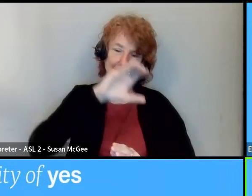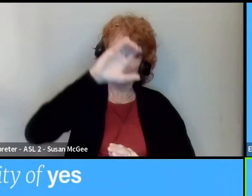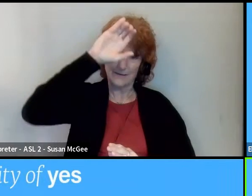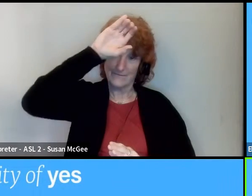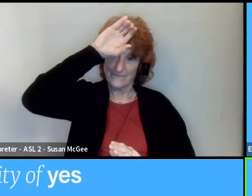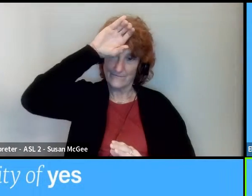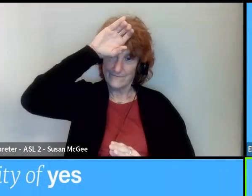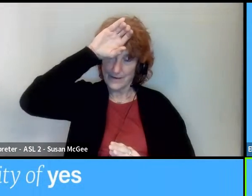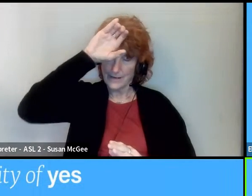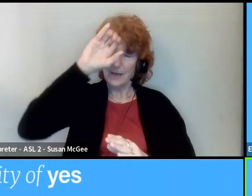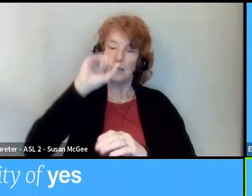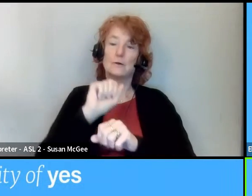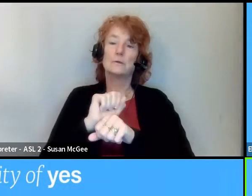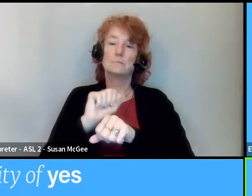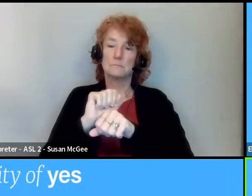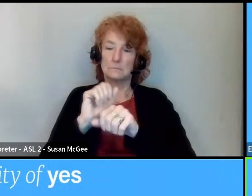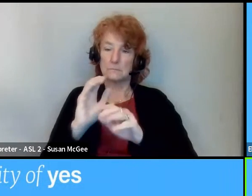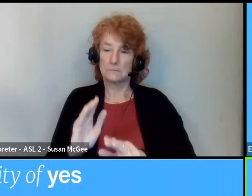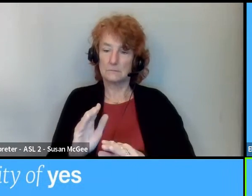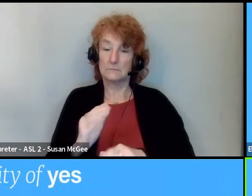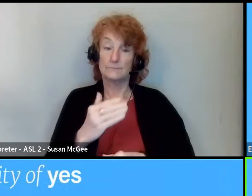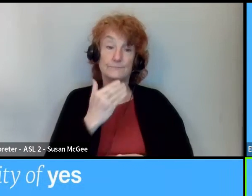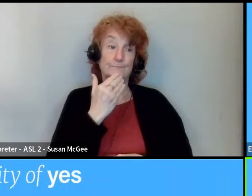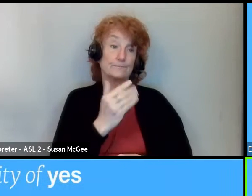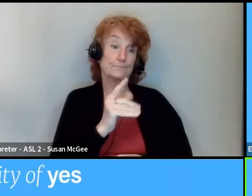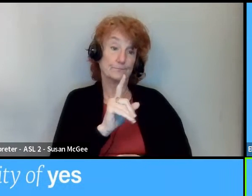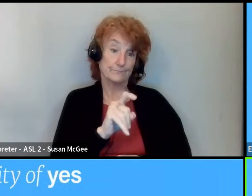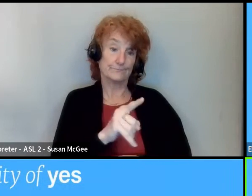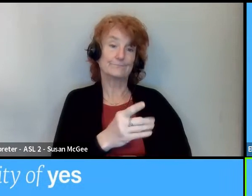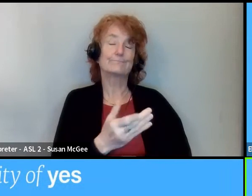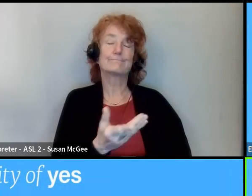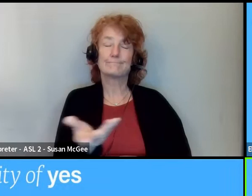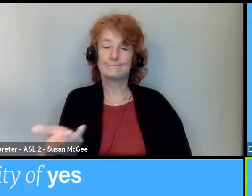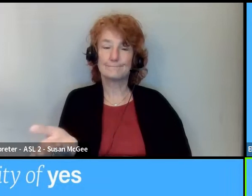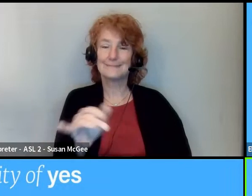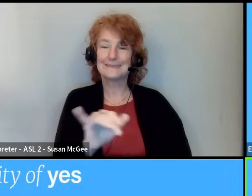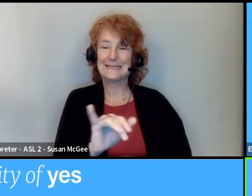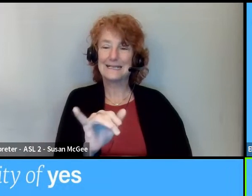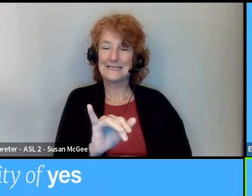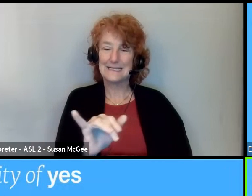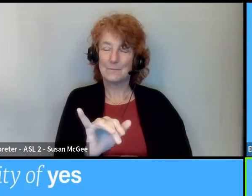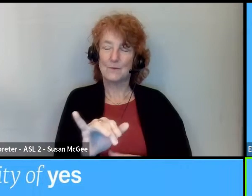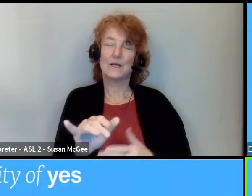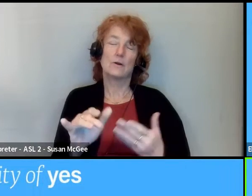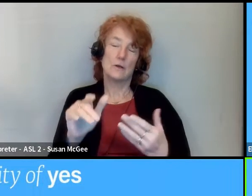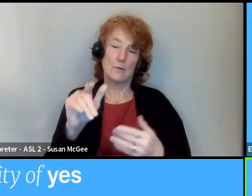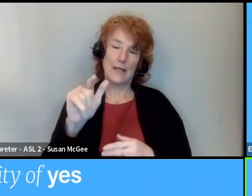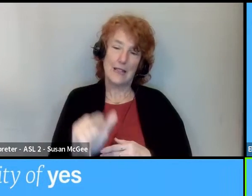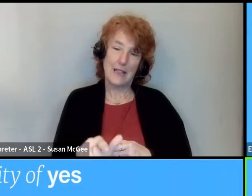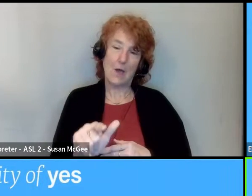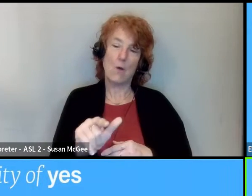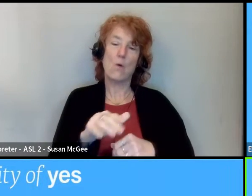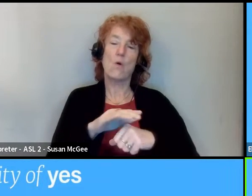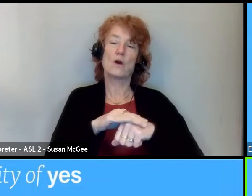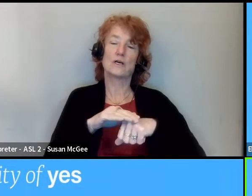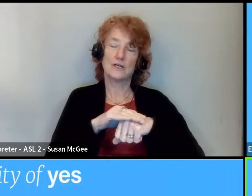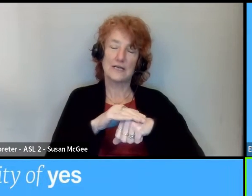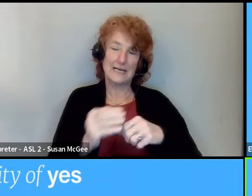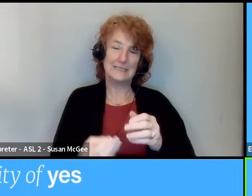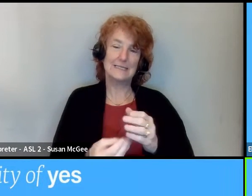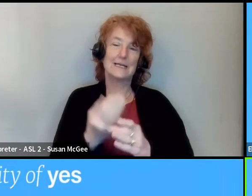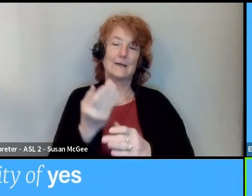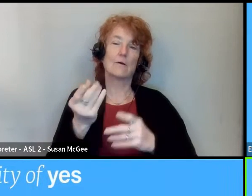Those are great questions. And it's similar to the way that we're treating lower density growth management areas. We've taken a